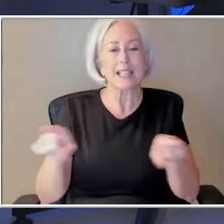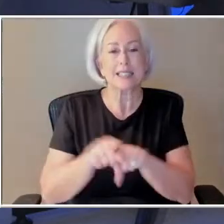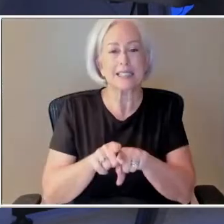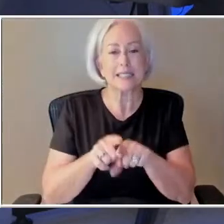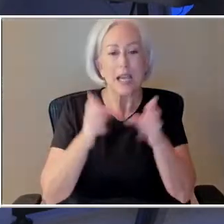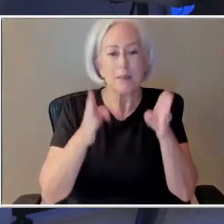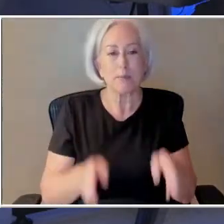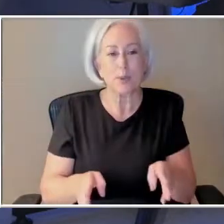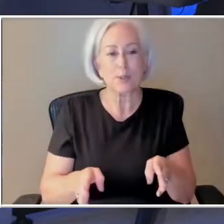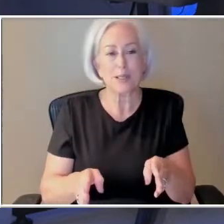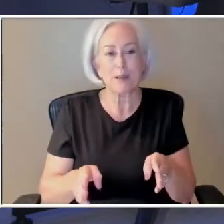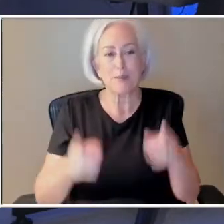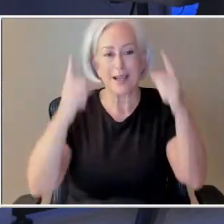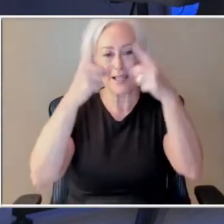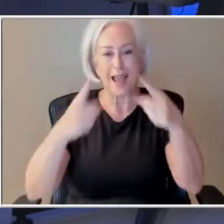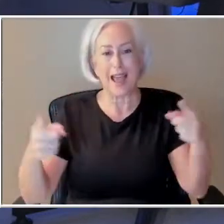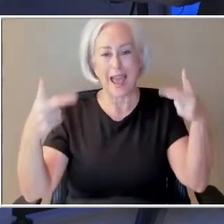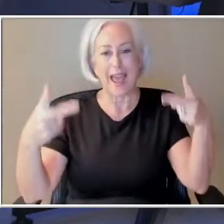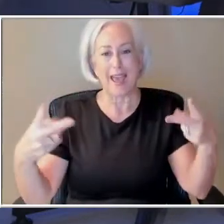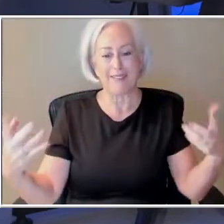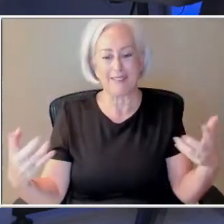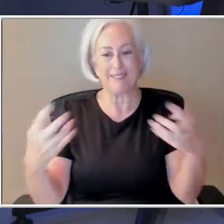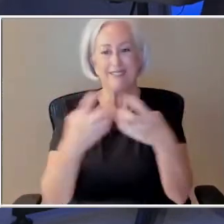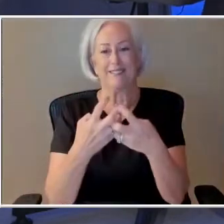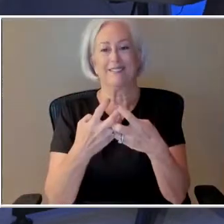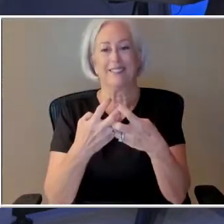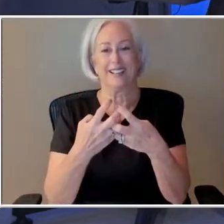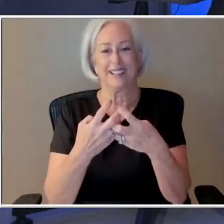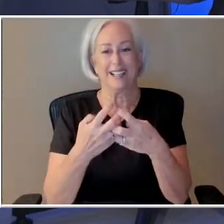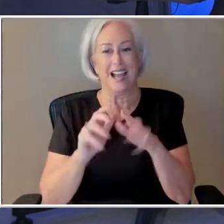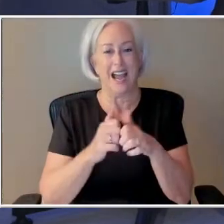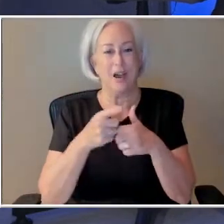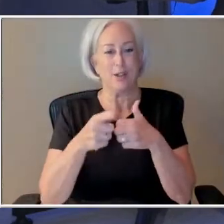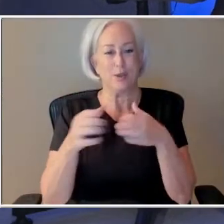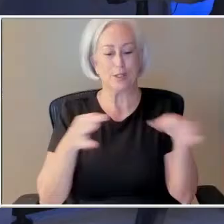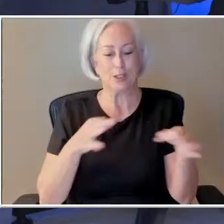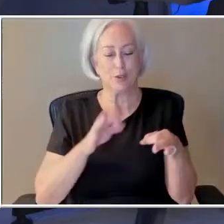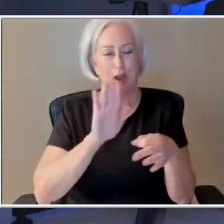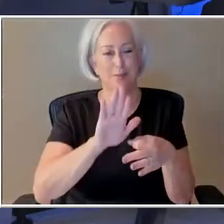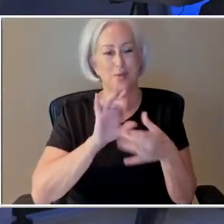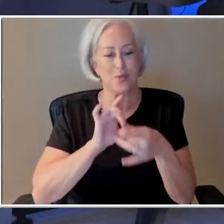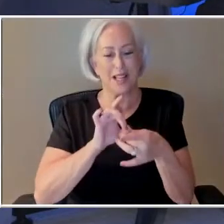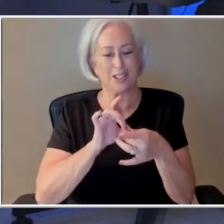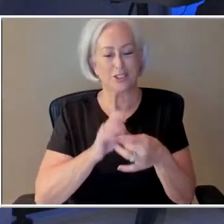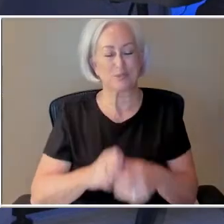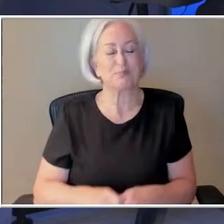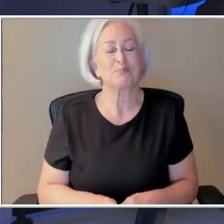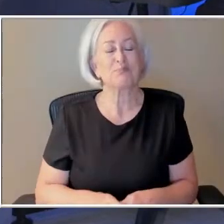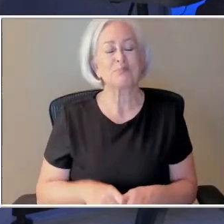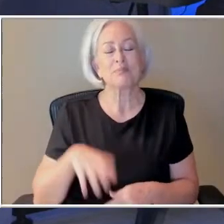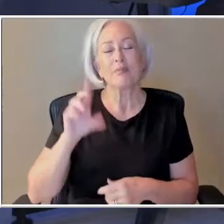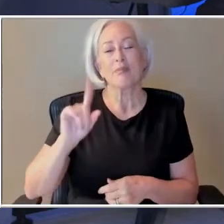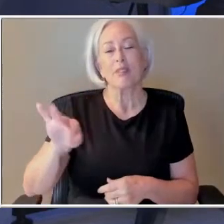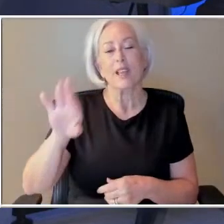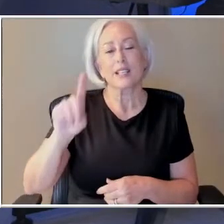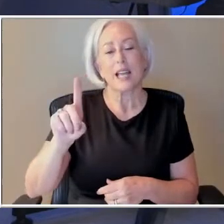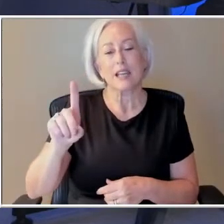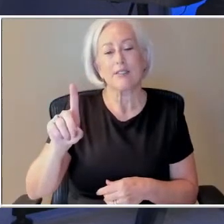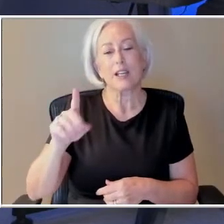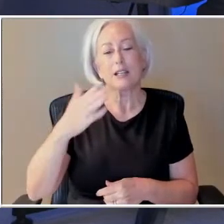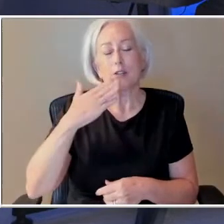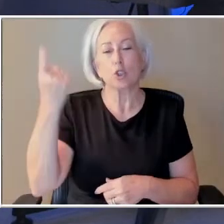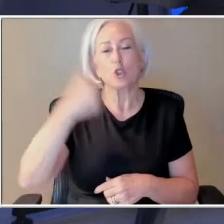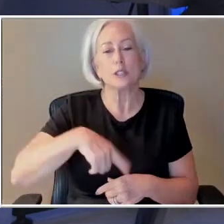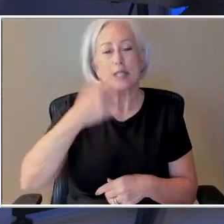of the same person from the way you describe your relationship. So David, what does a good day for Lou look like